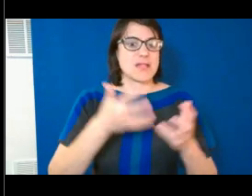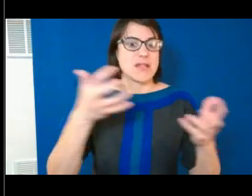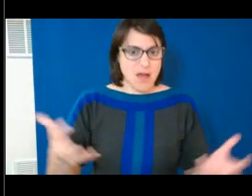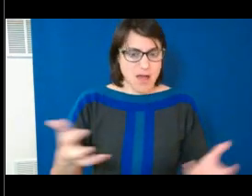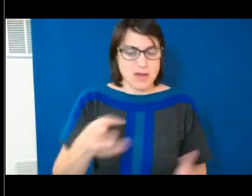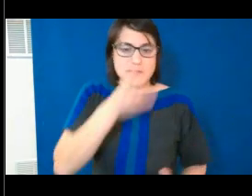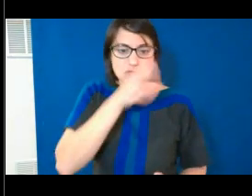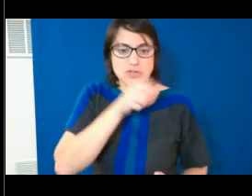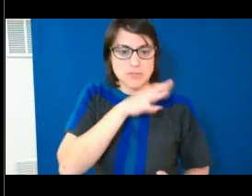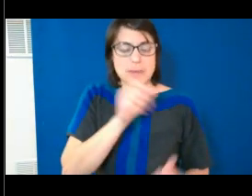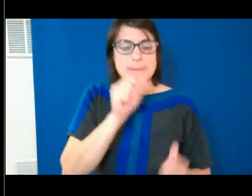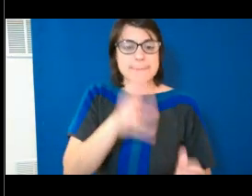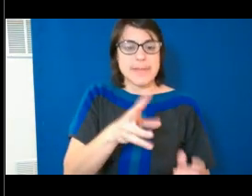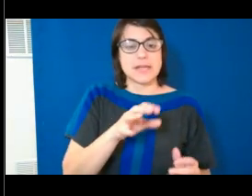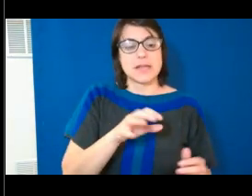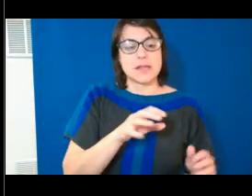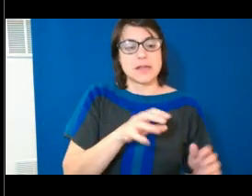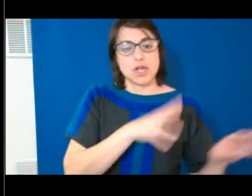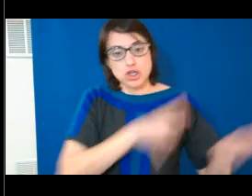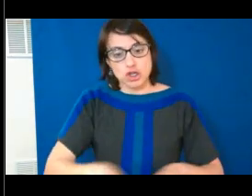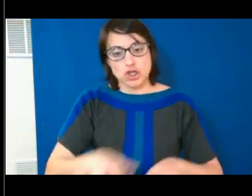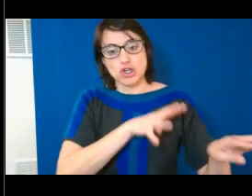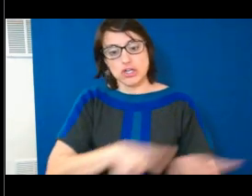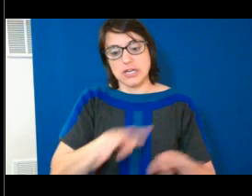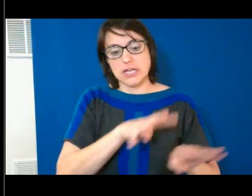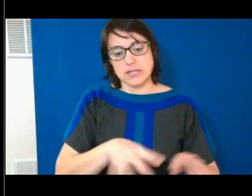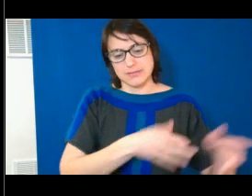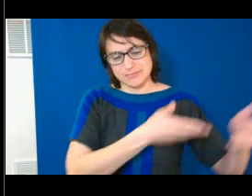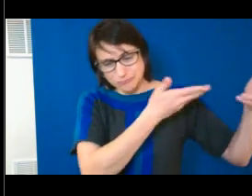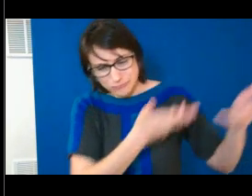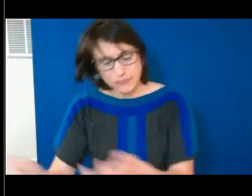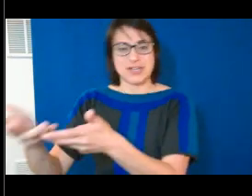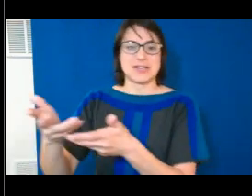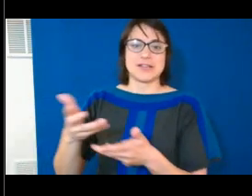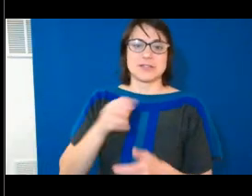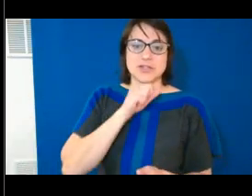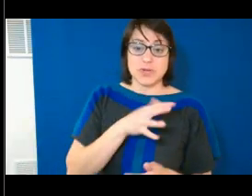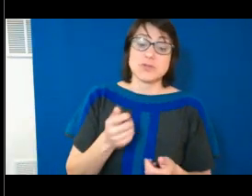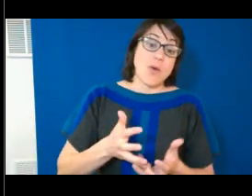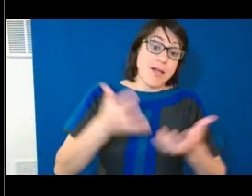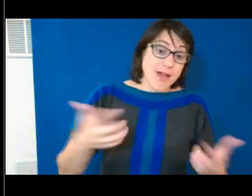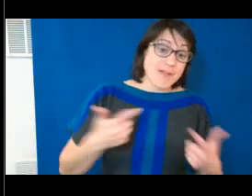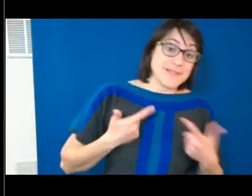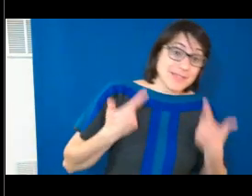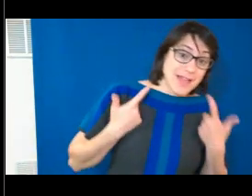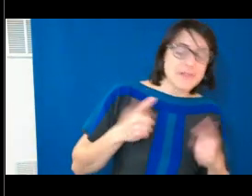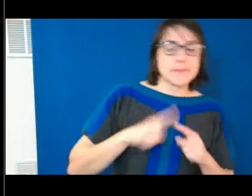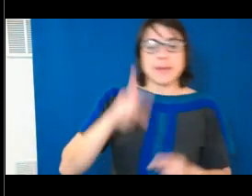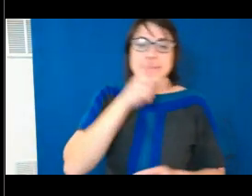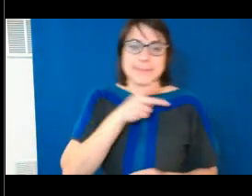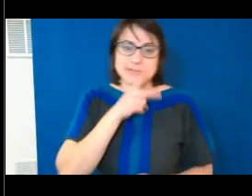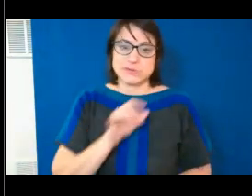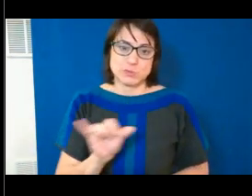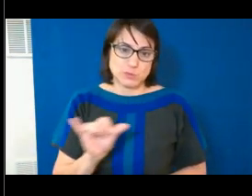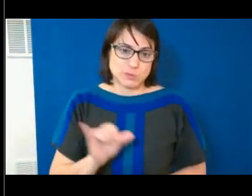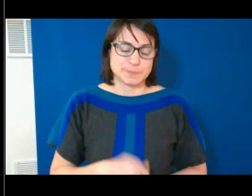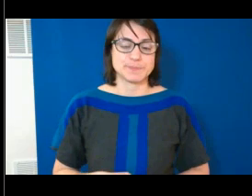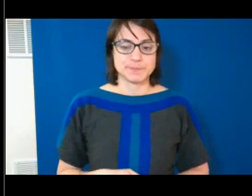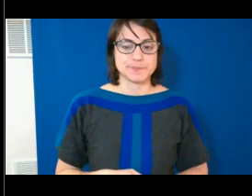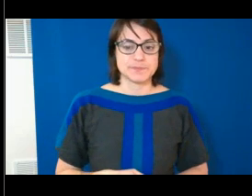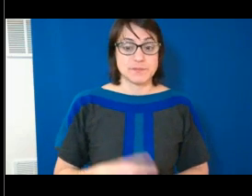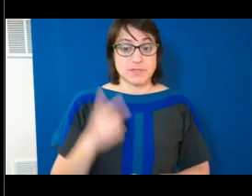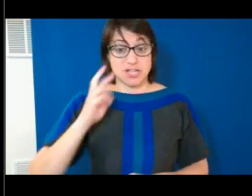of big currents that go there. And so a lot of life, but also plastic. And on that photo on the right,